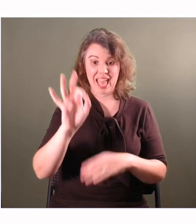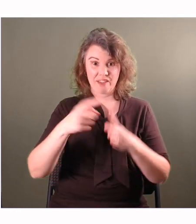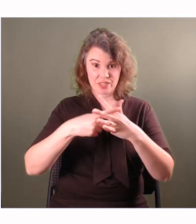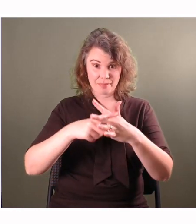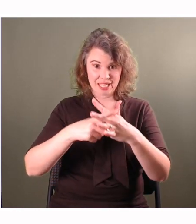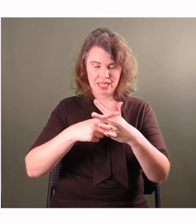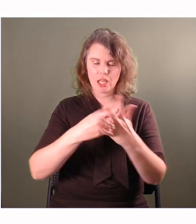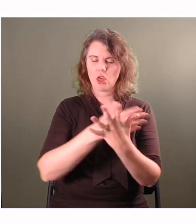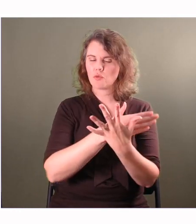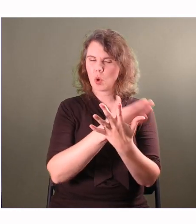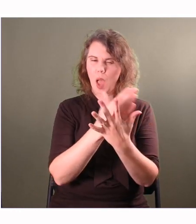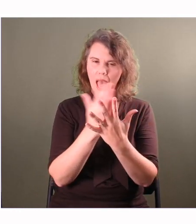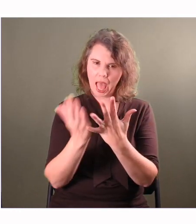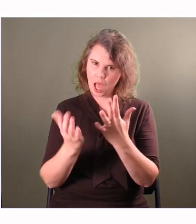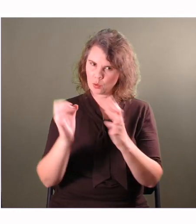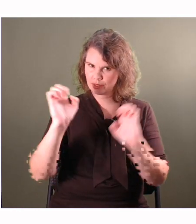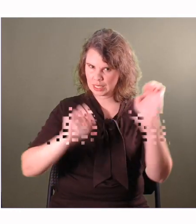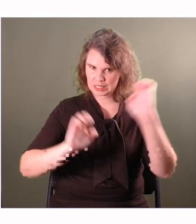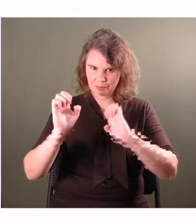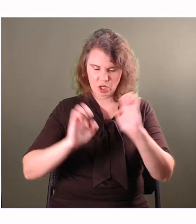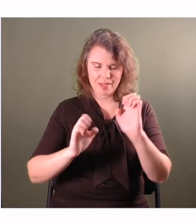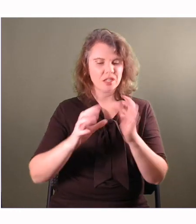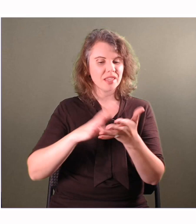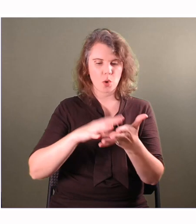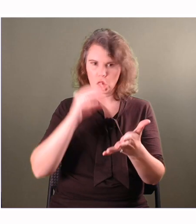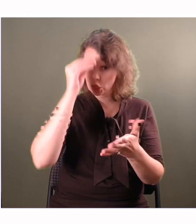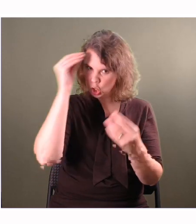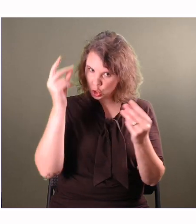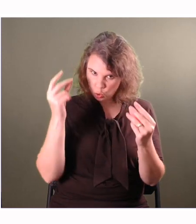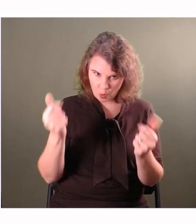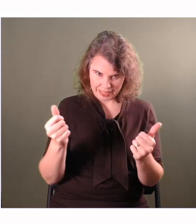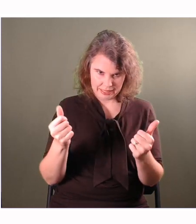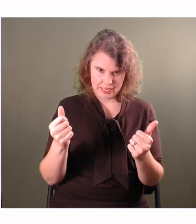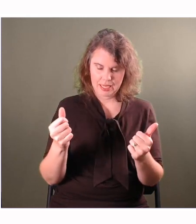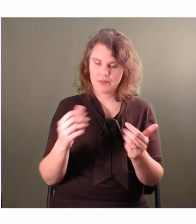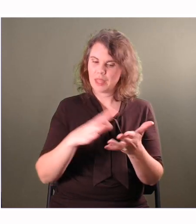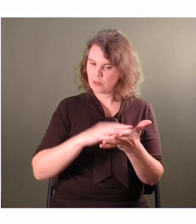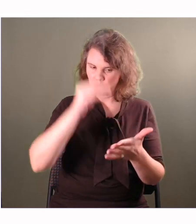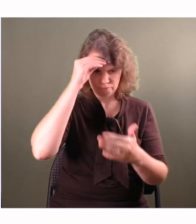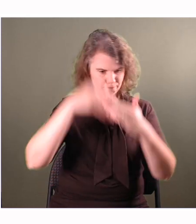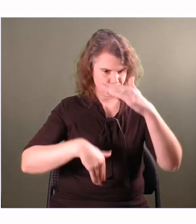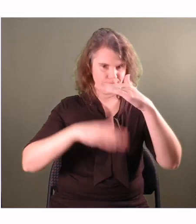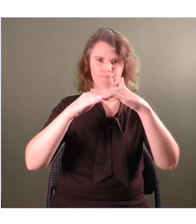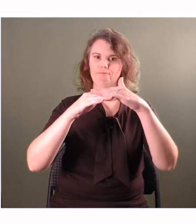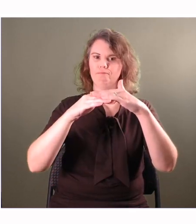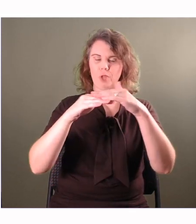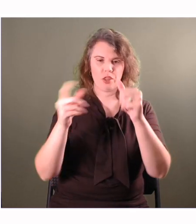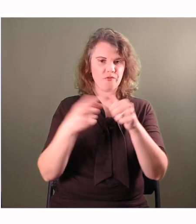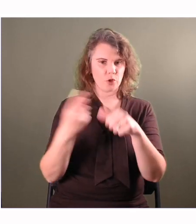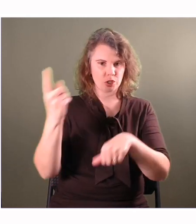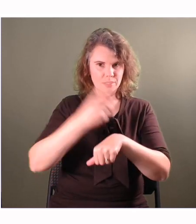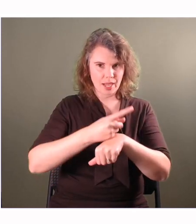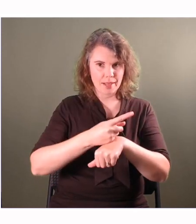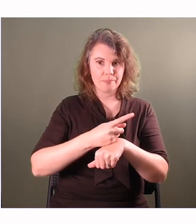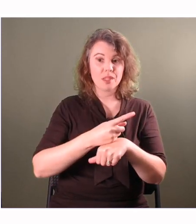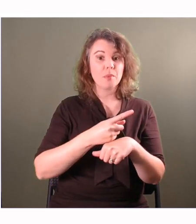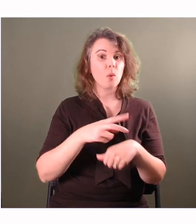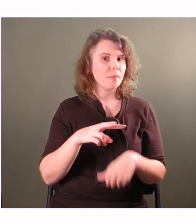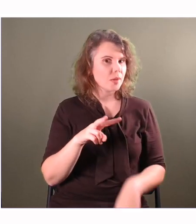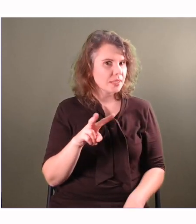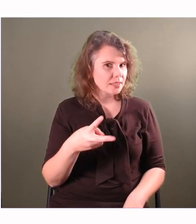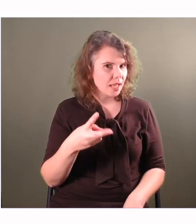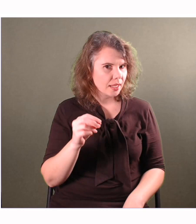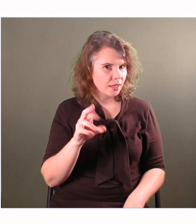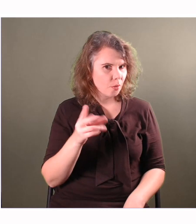throughout the experiment. These are all learned quickly. It shows up on day one. It's at the maximum on day one. What